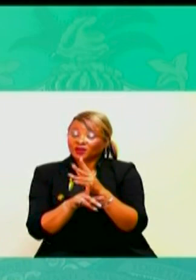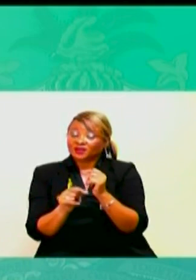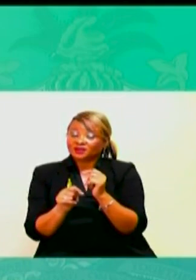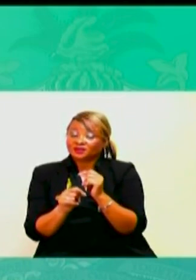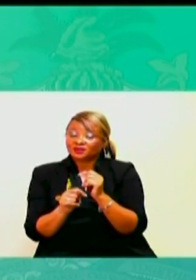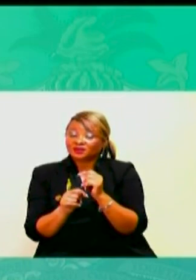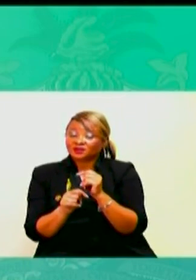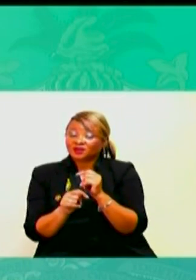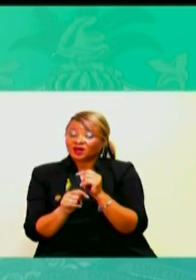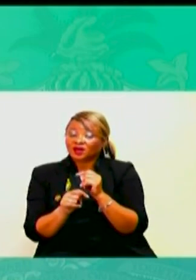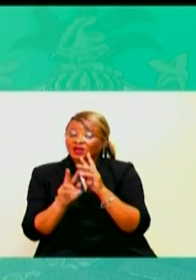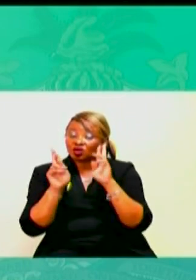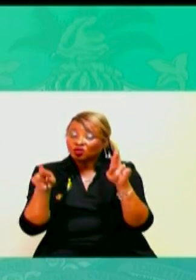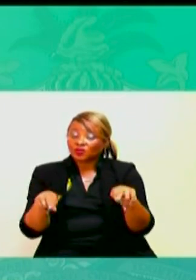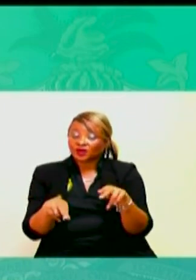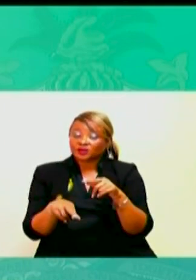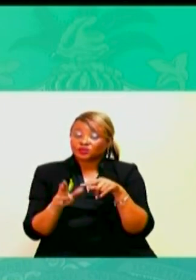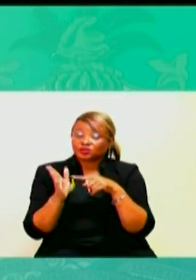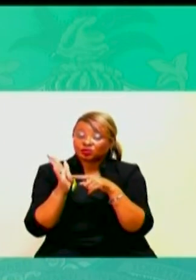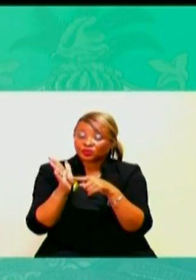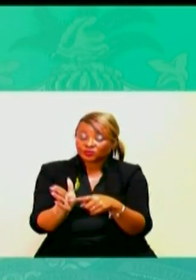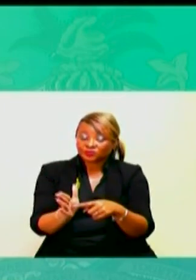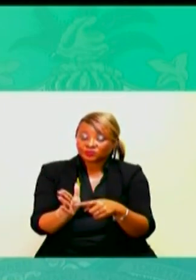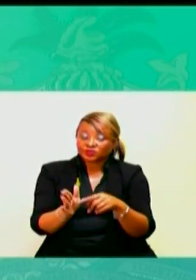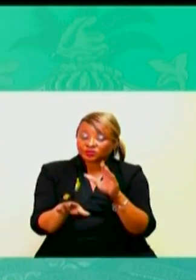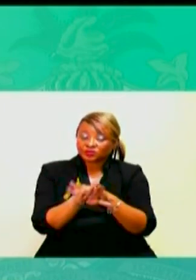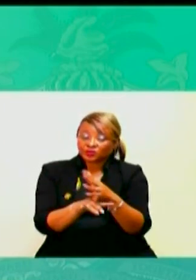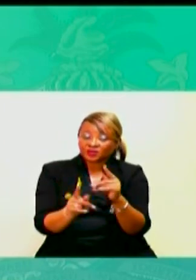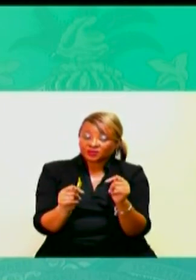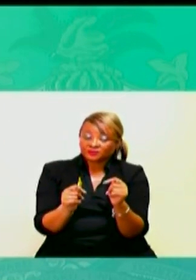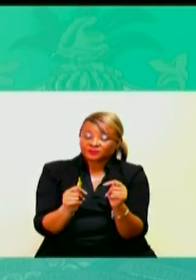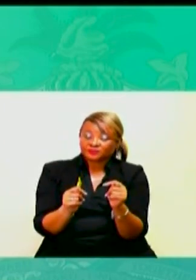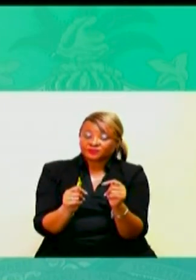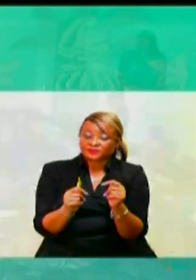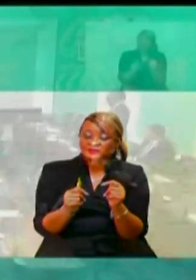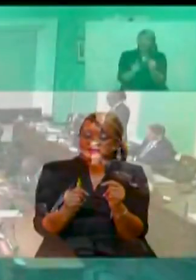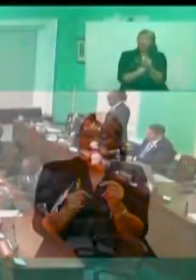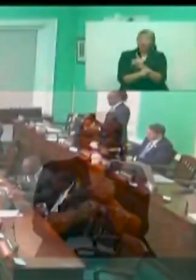record shows that she is. Yeah. However,